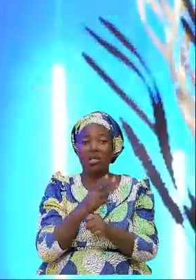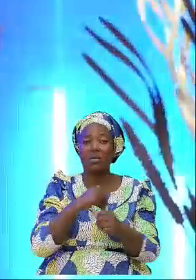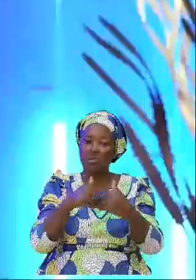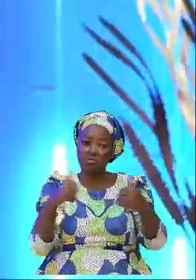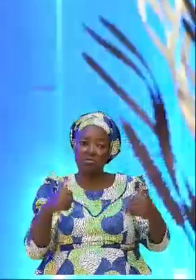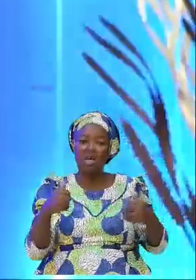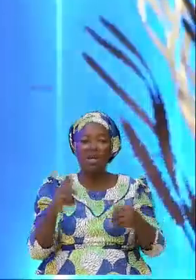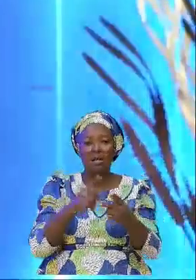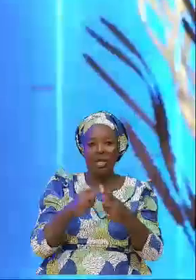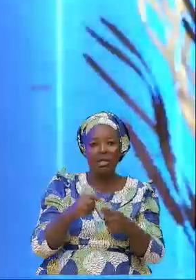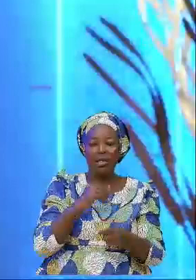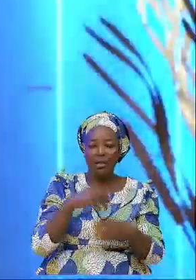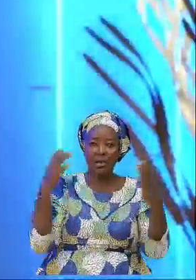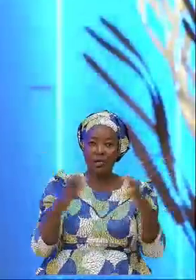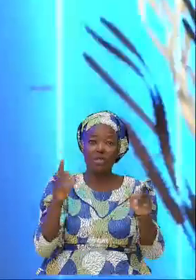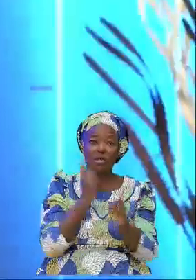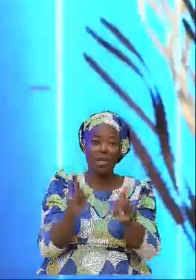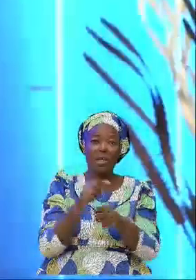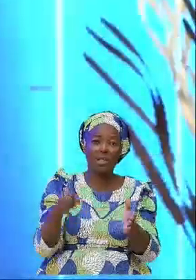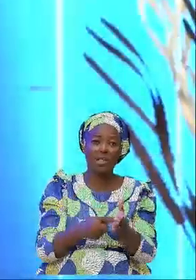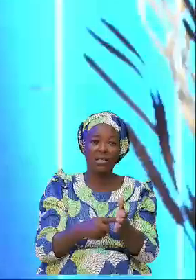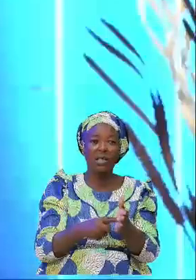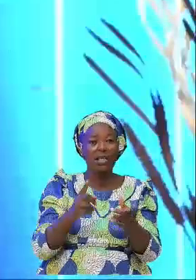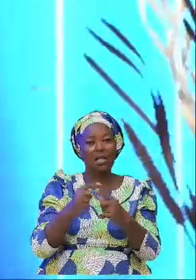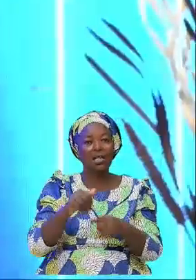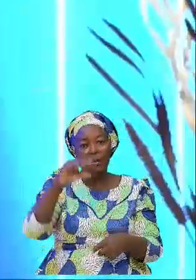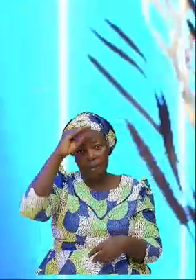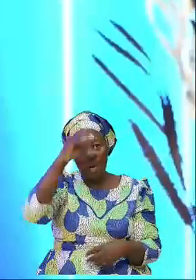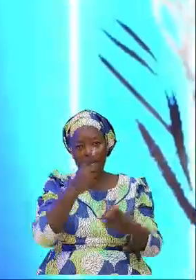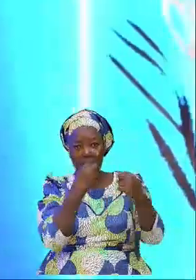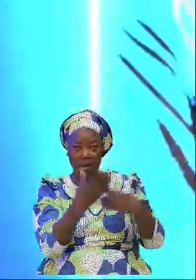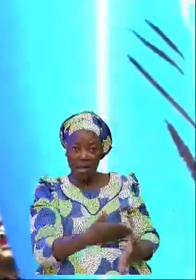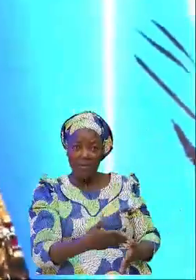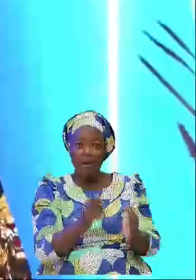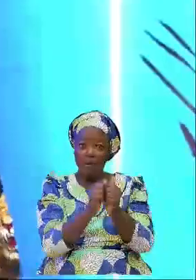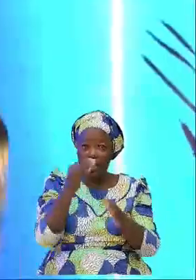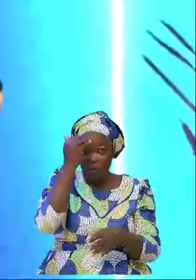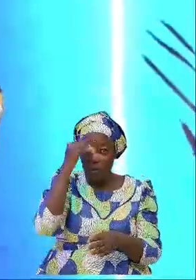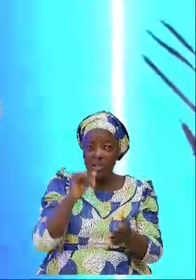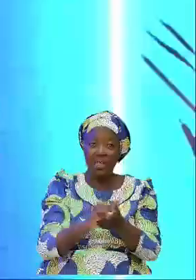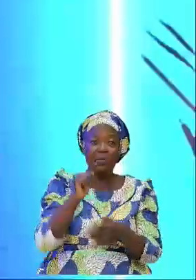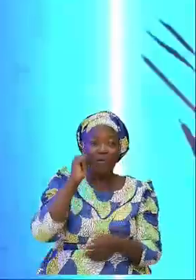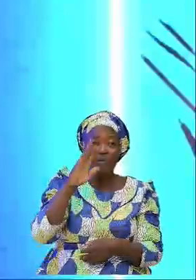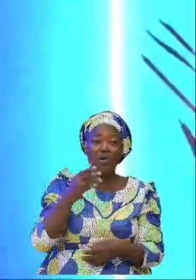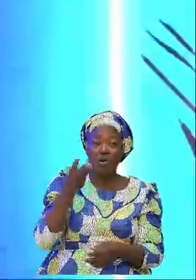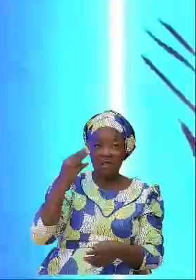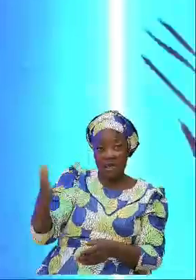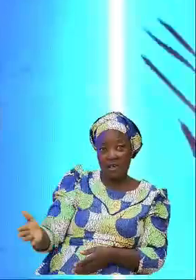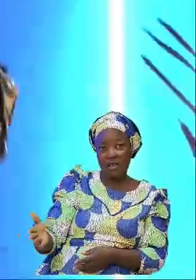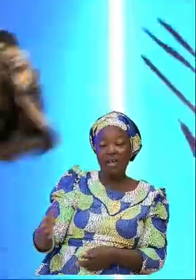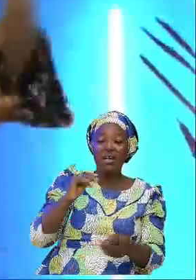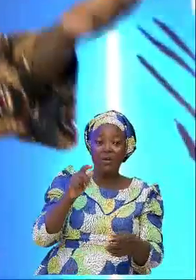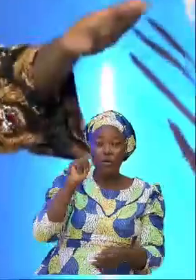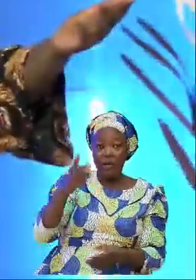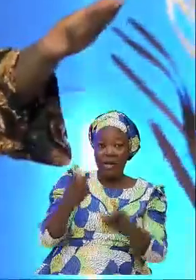And then there was a crusade like this. The man came without knowing the woman was there.